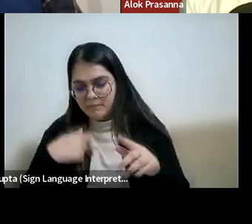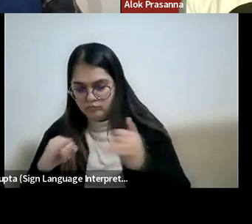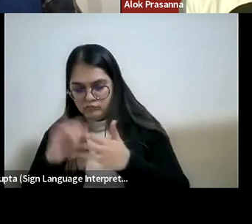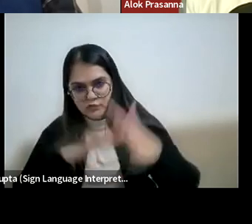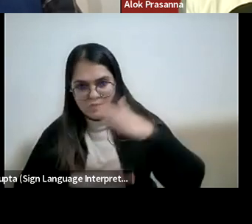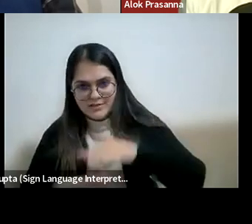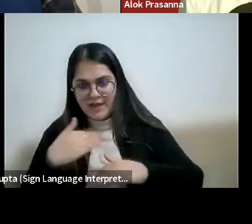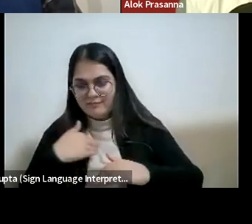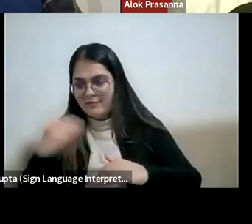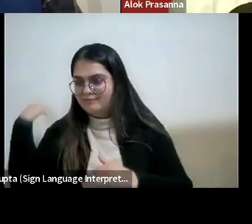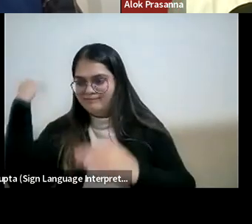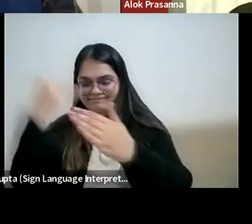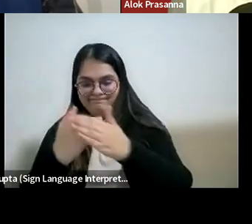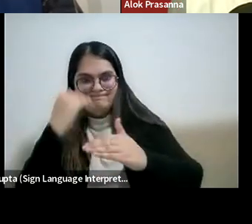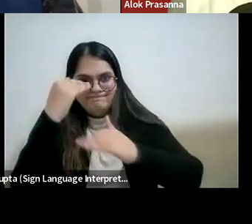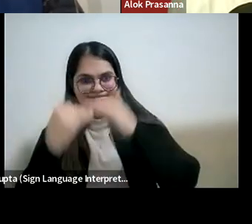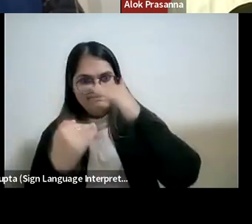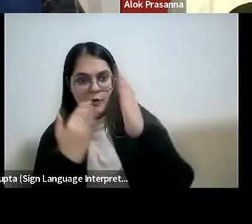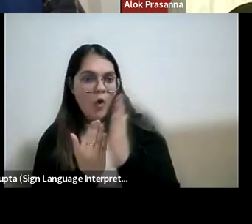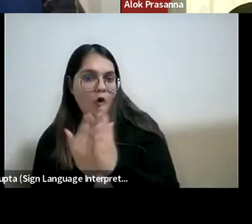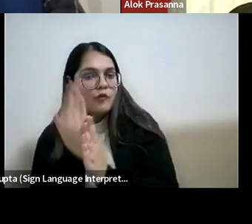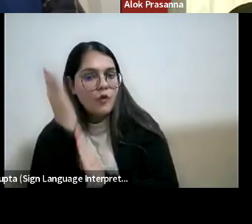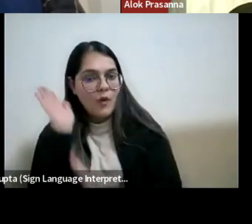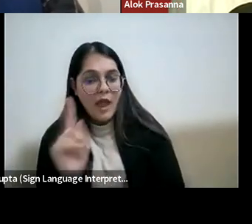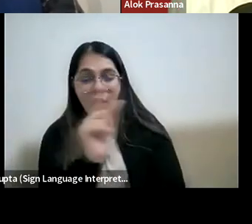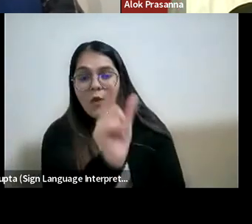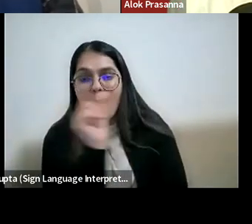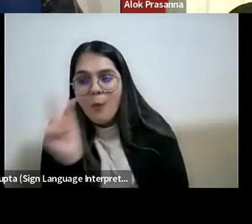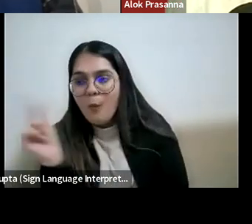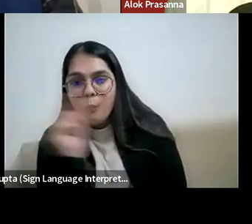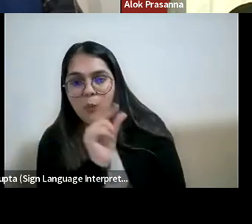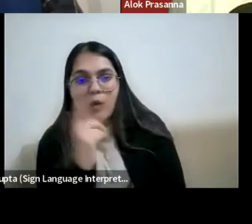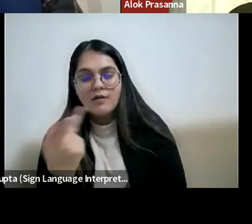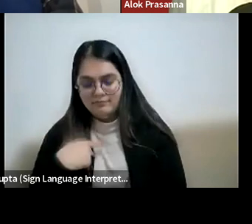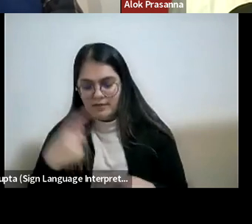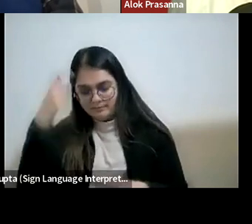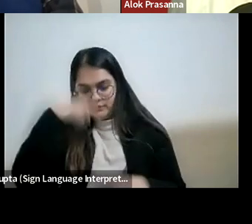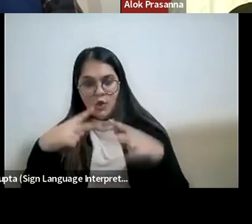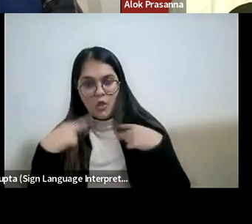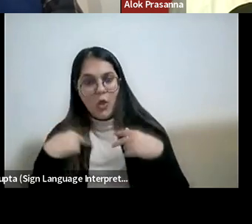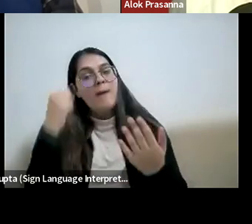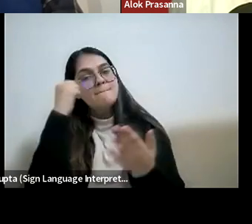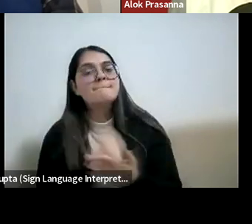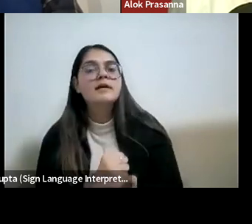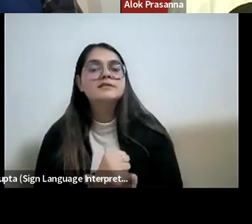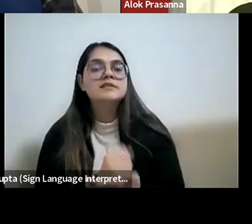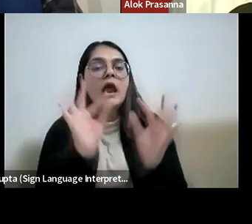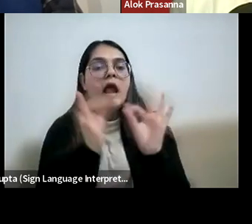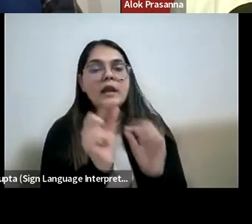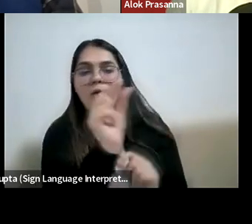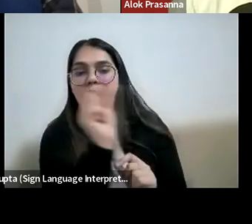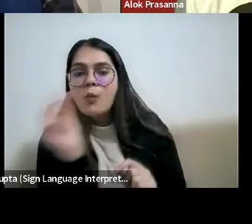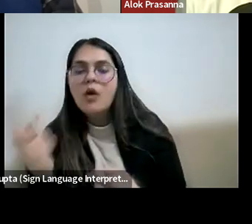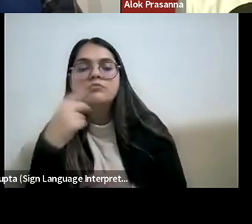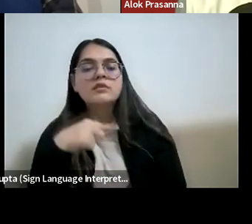why we must contextualize the words in the Constitution, and which lawyers especially must do so today, is very